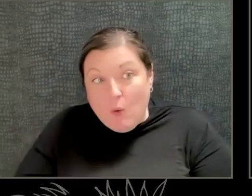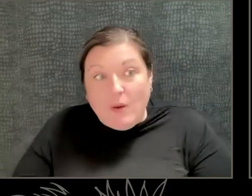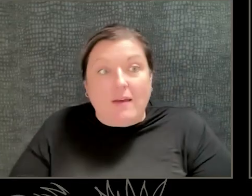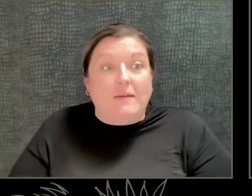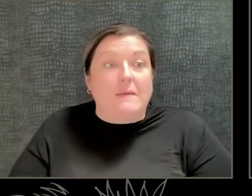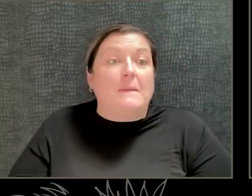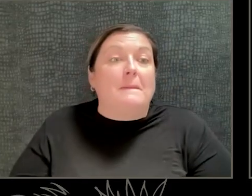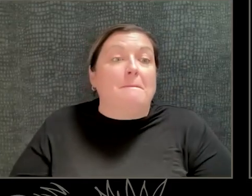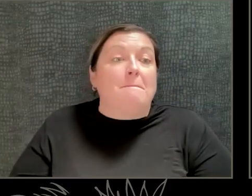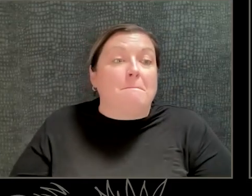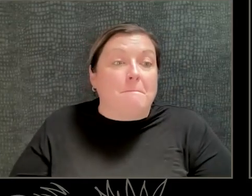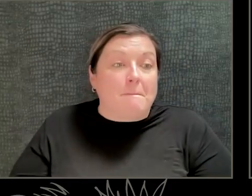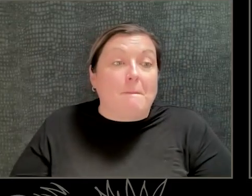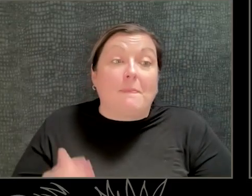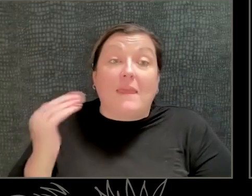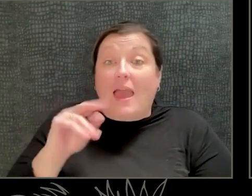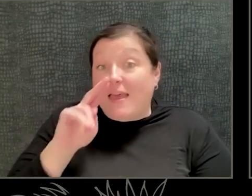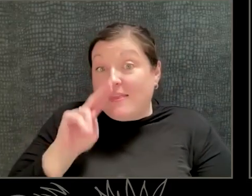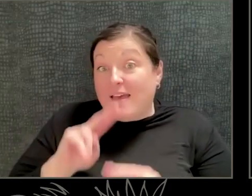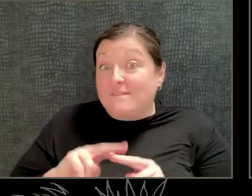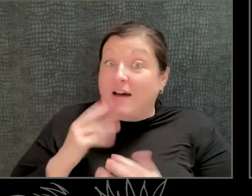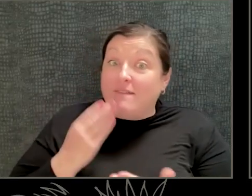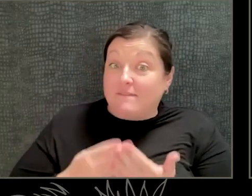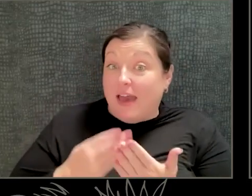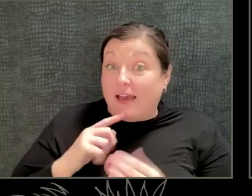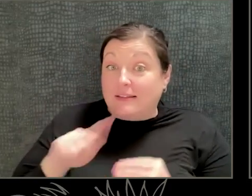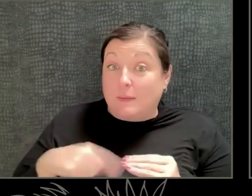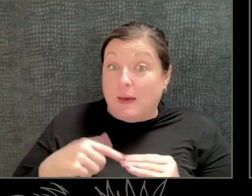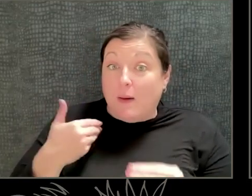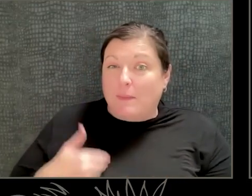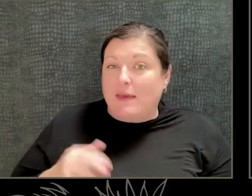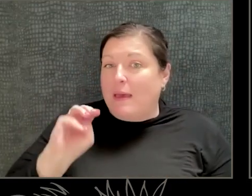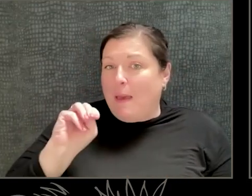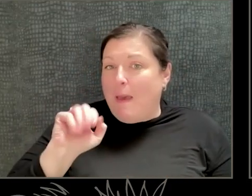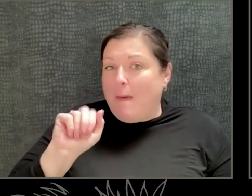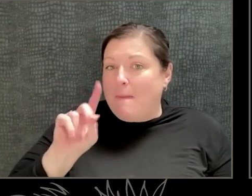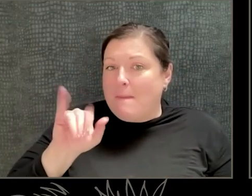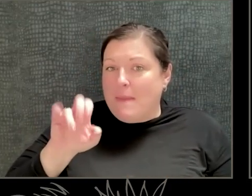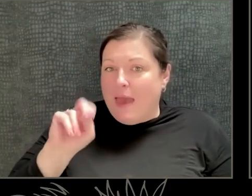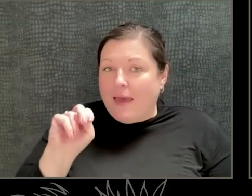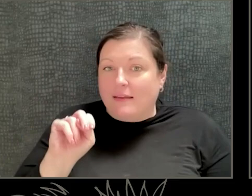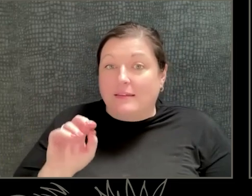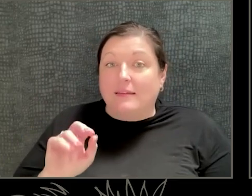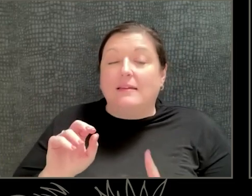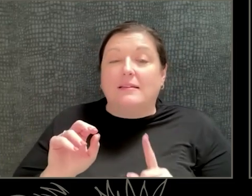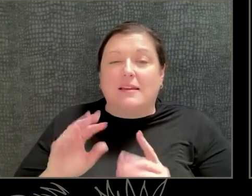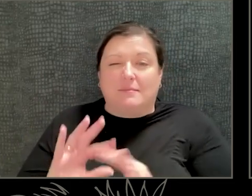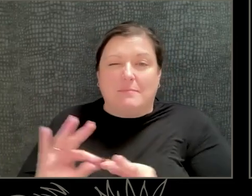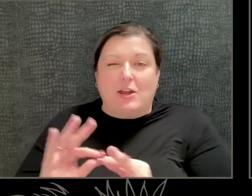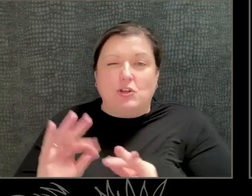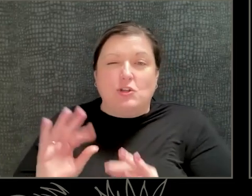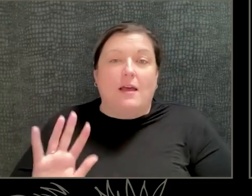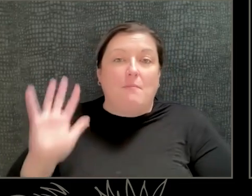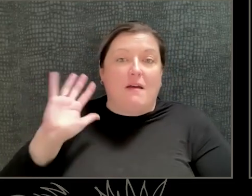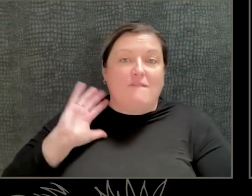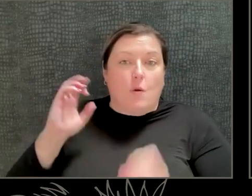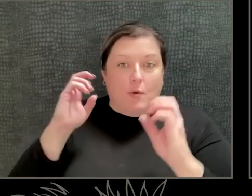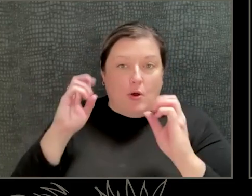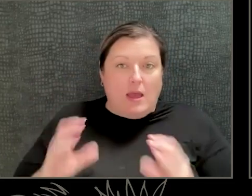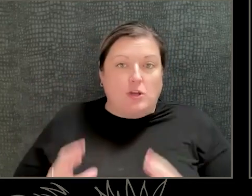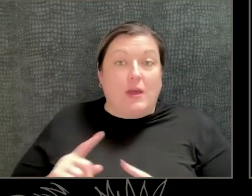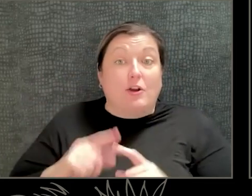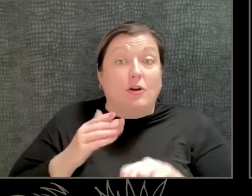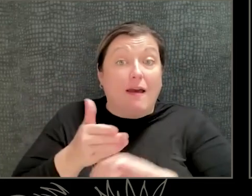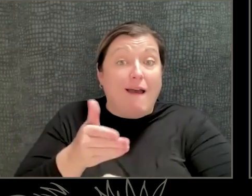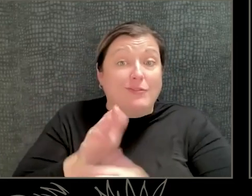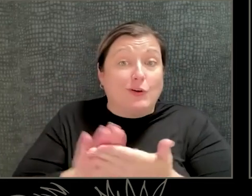And then a fun fact about me, which Madison kind of said, is I am a former educator. So after college,